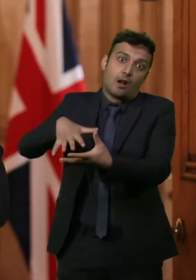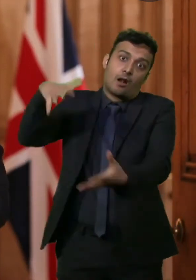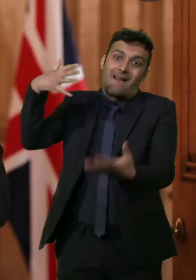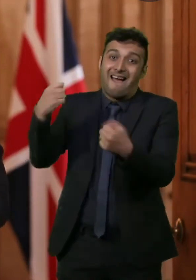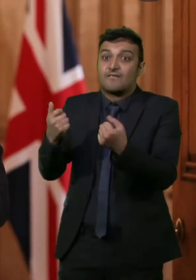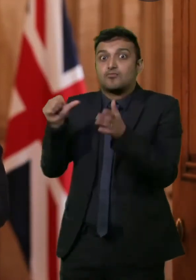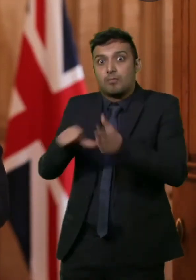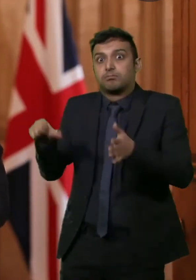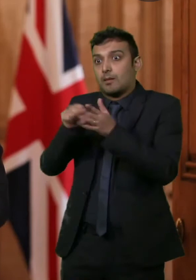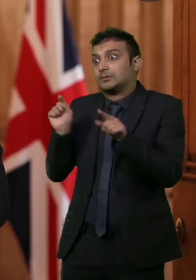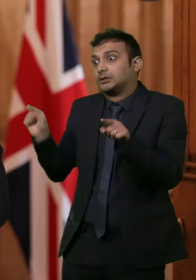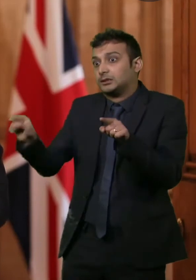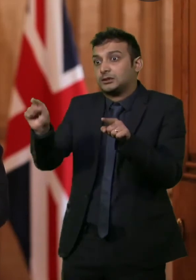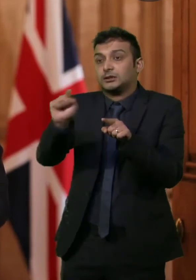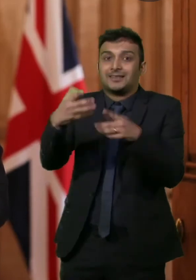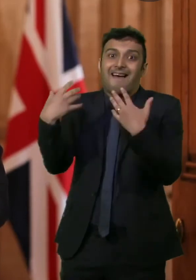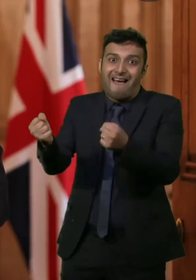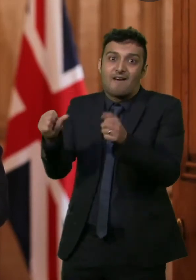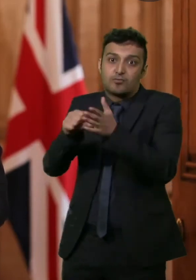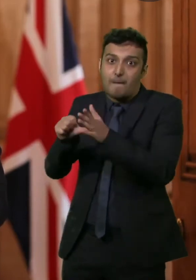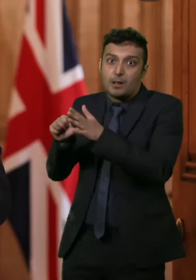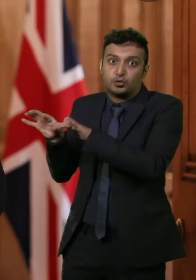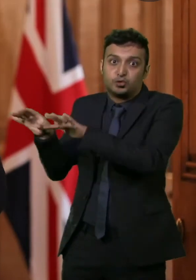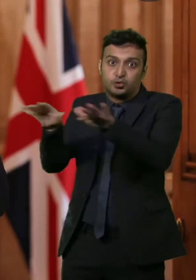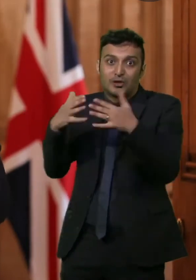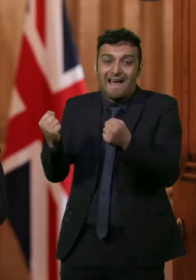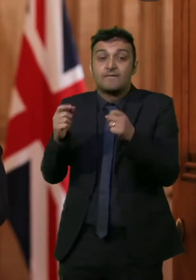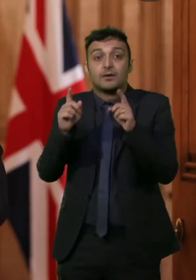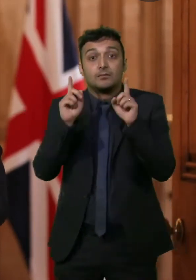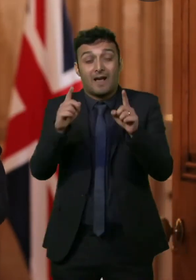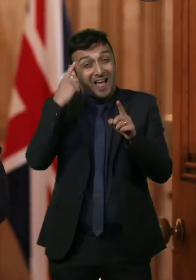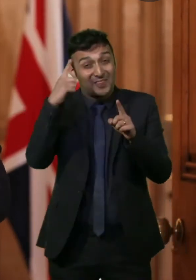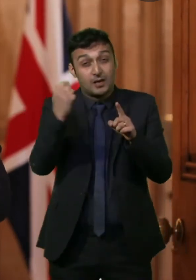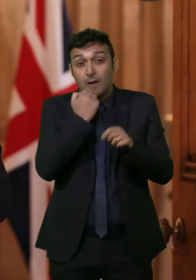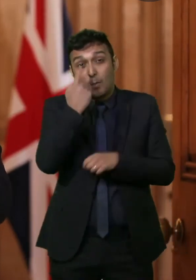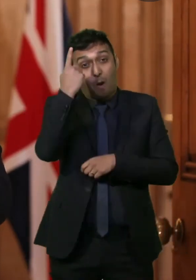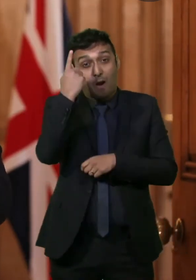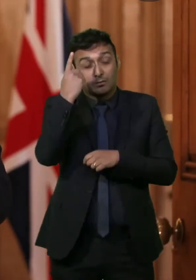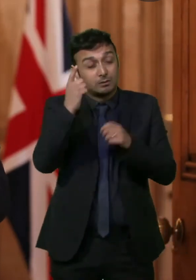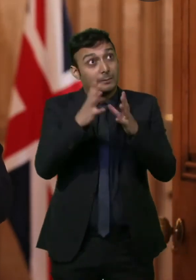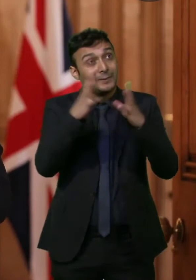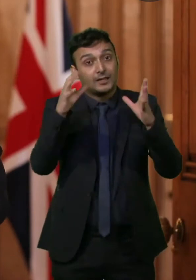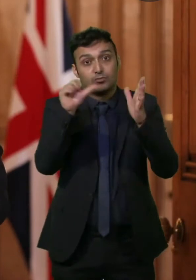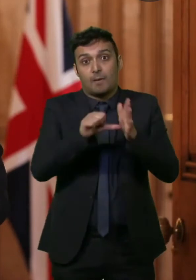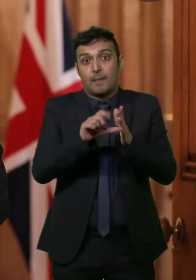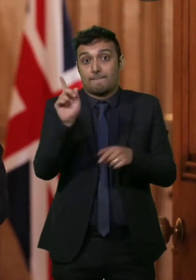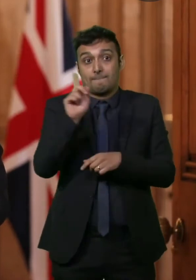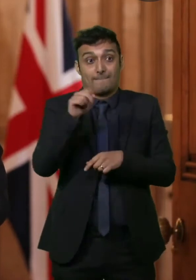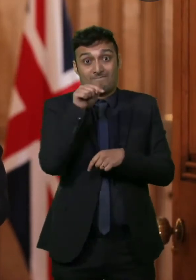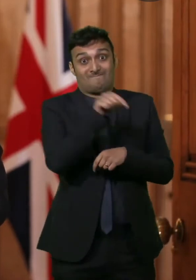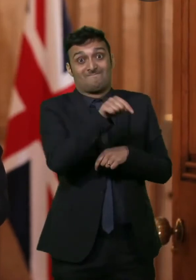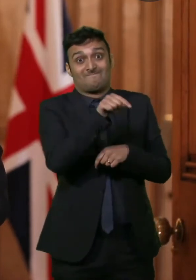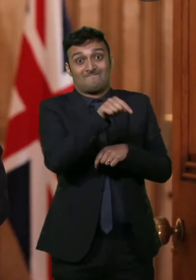COVID. But I think the biggest challenge now is remediating the damage done to